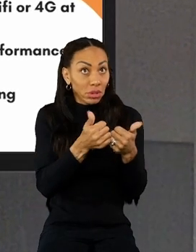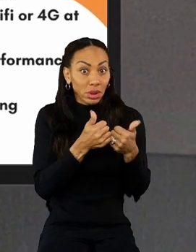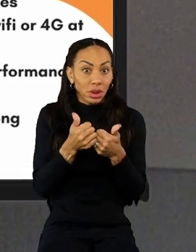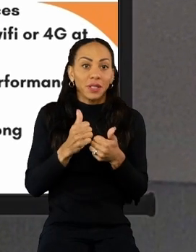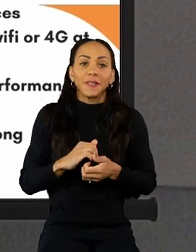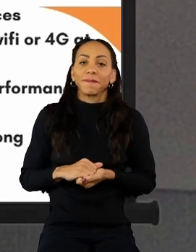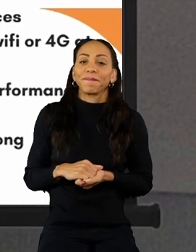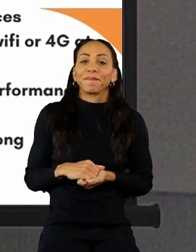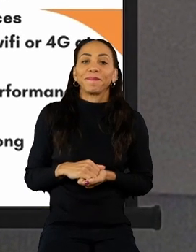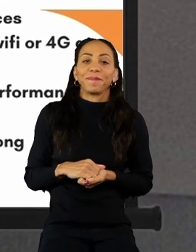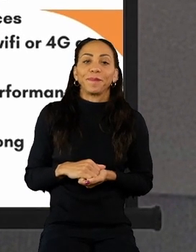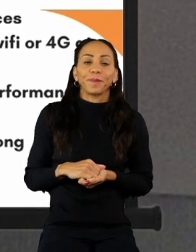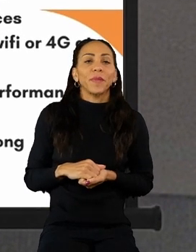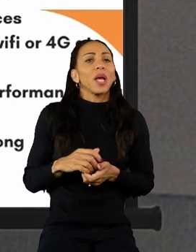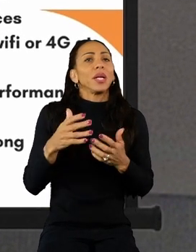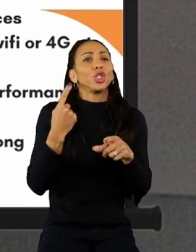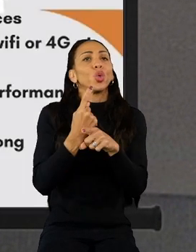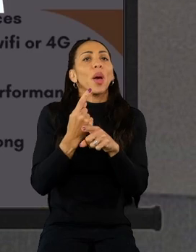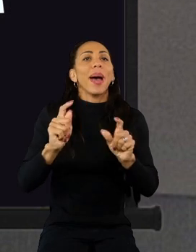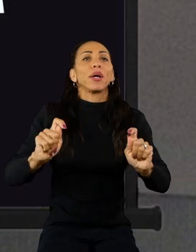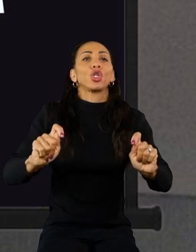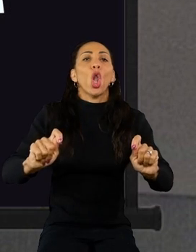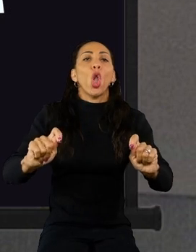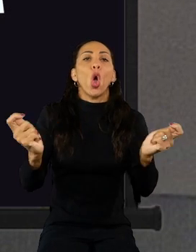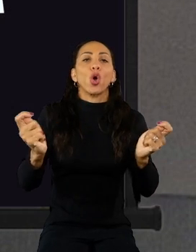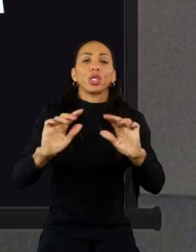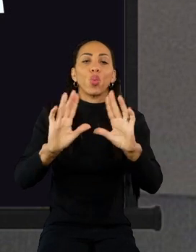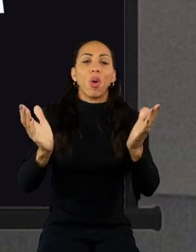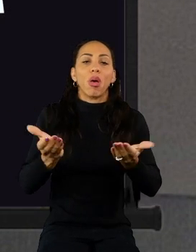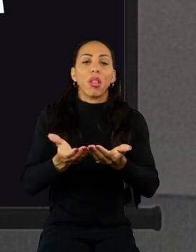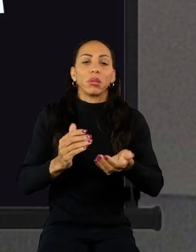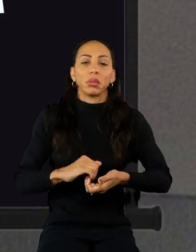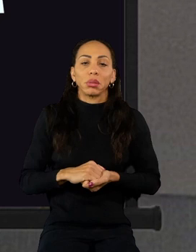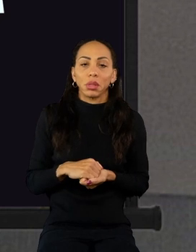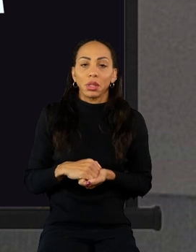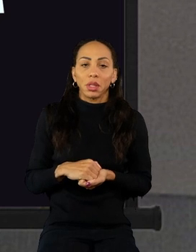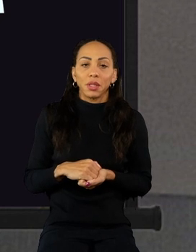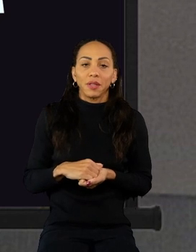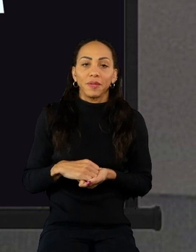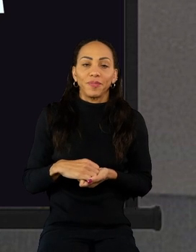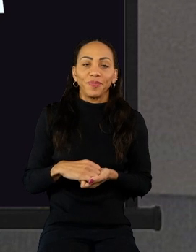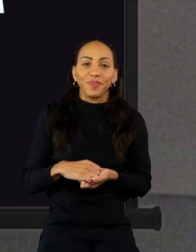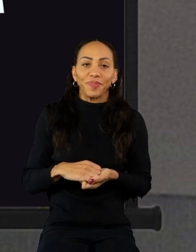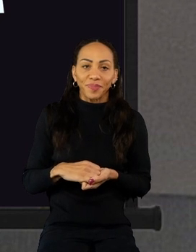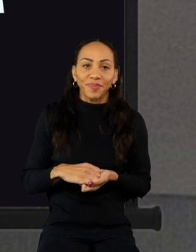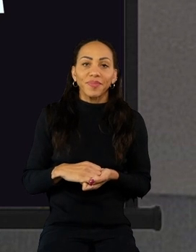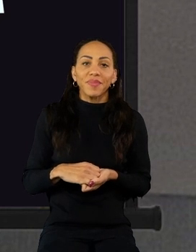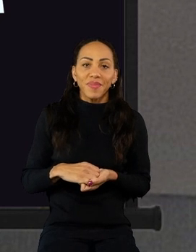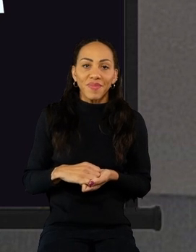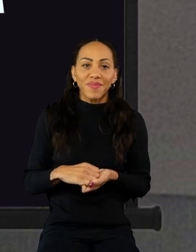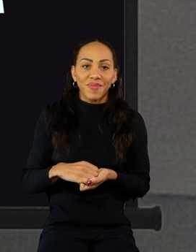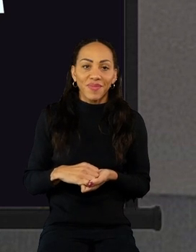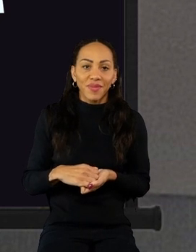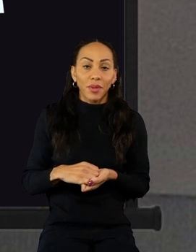your next slide. Is that good? You happy for me to go back onto Locked Worlds, I think Mourner or